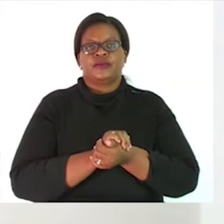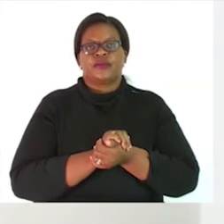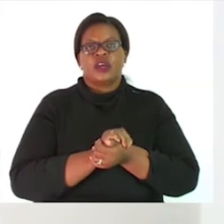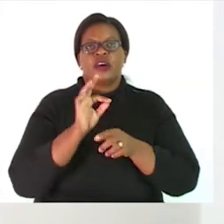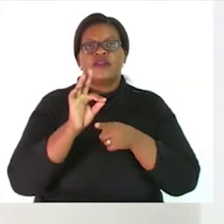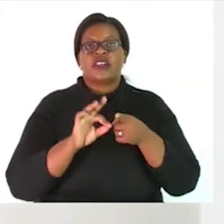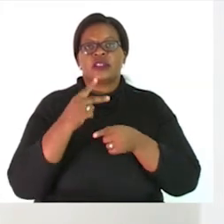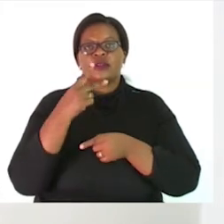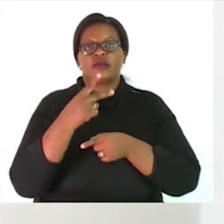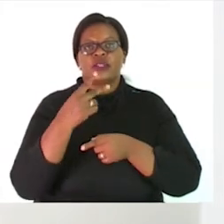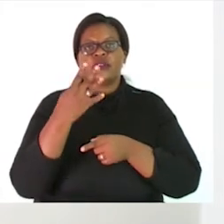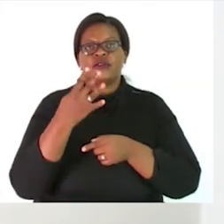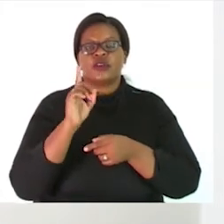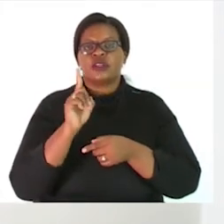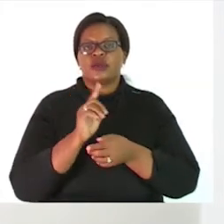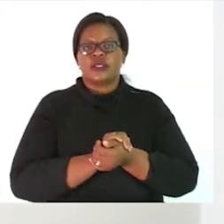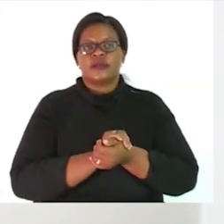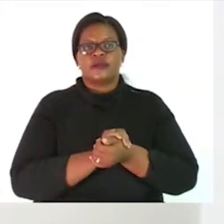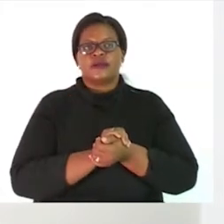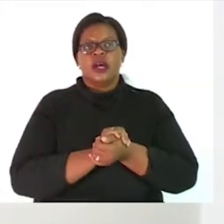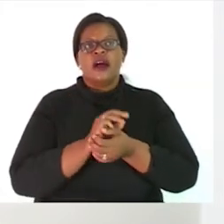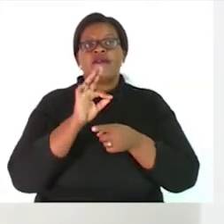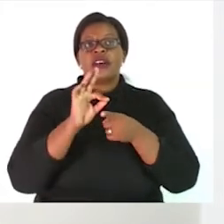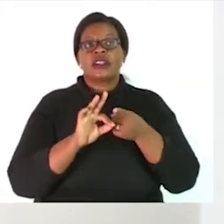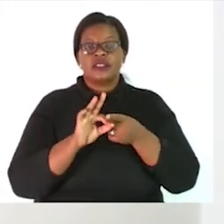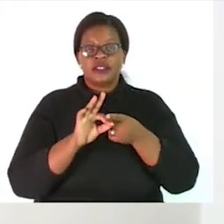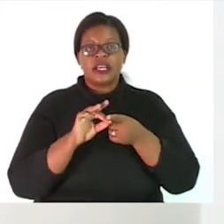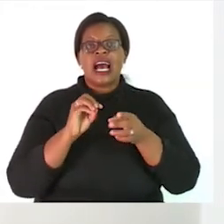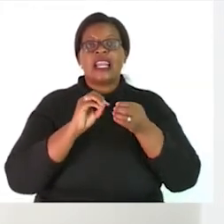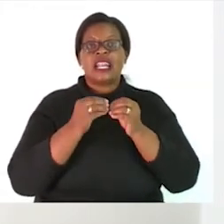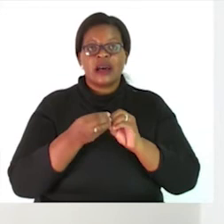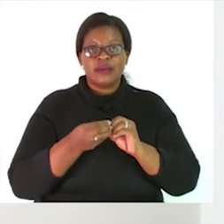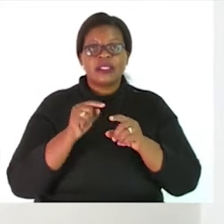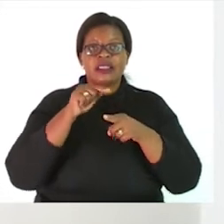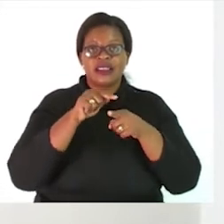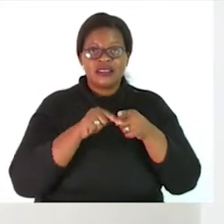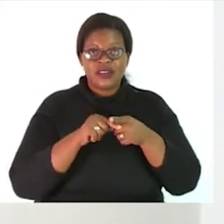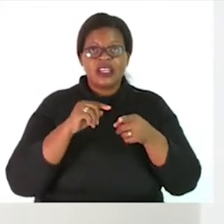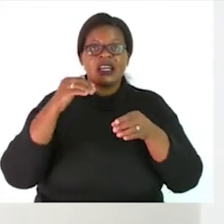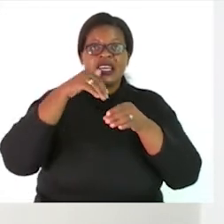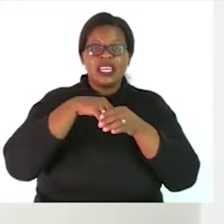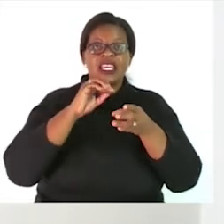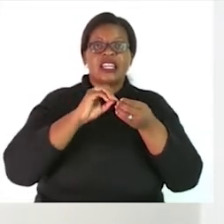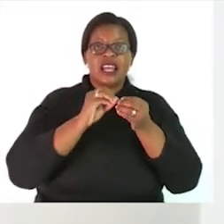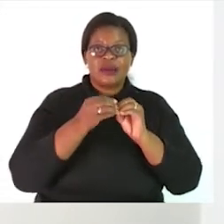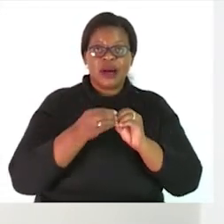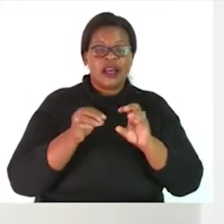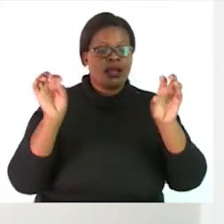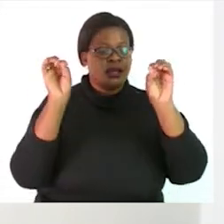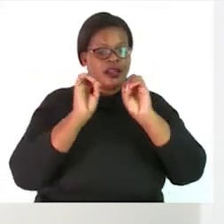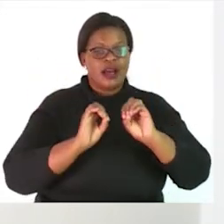of 24? Factors are numbers that we divide into a number without leaving